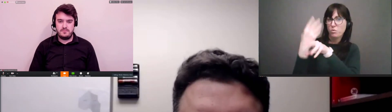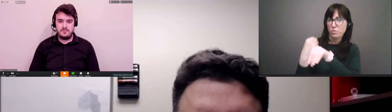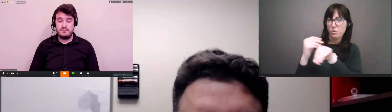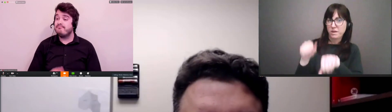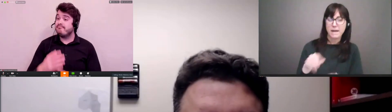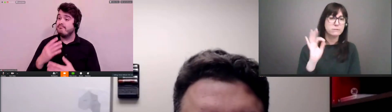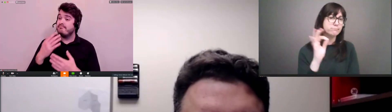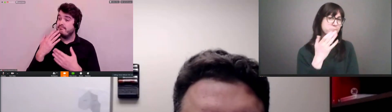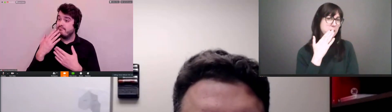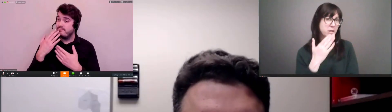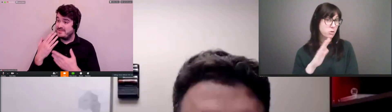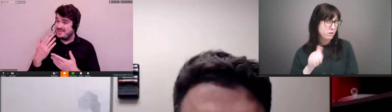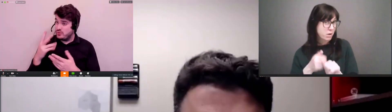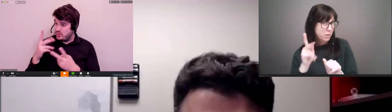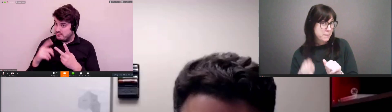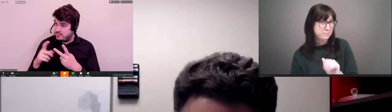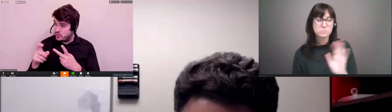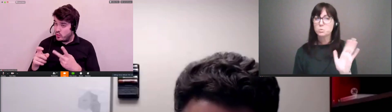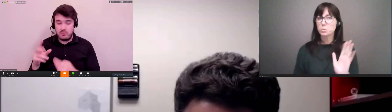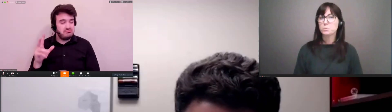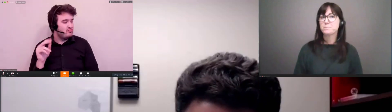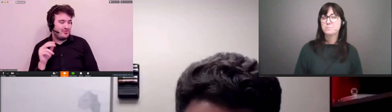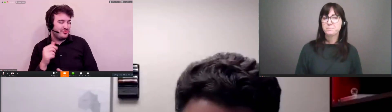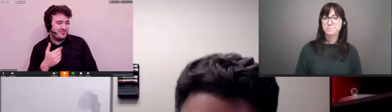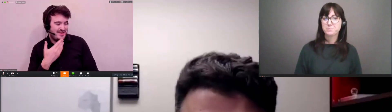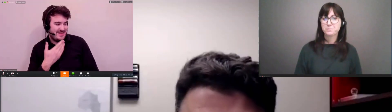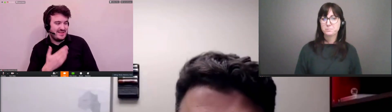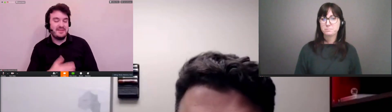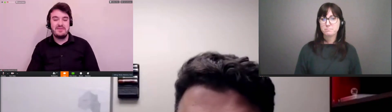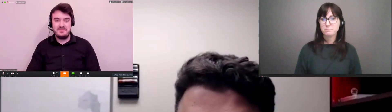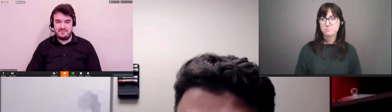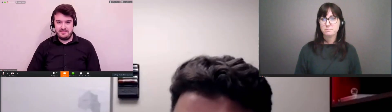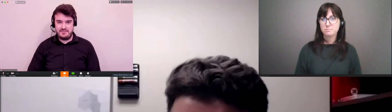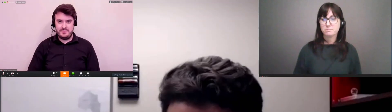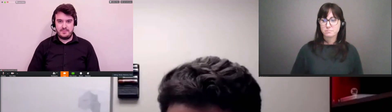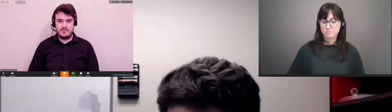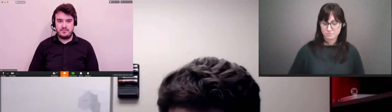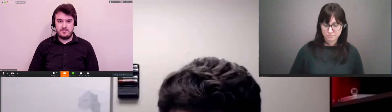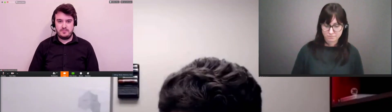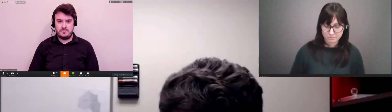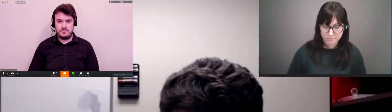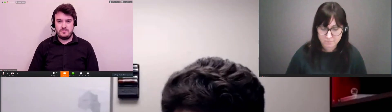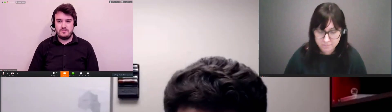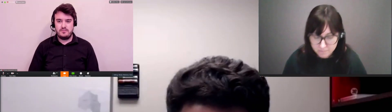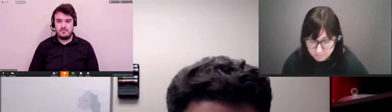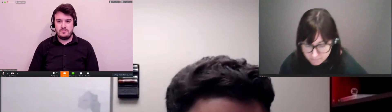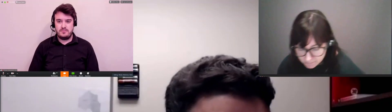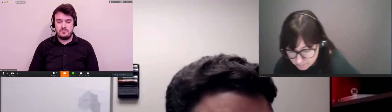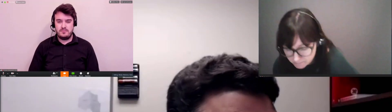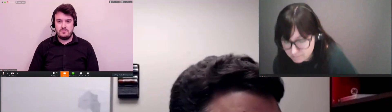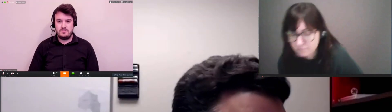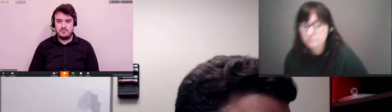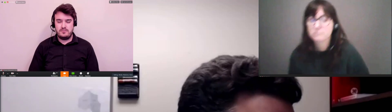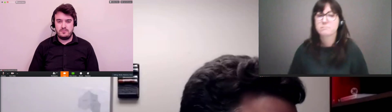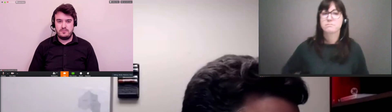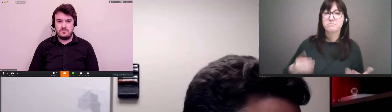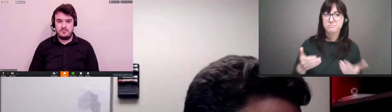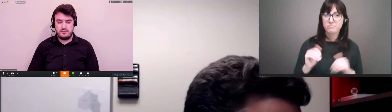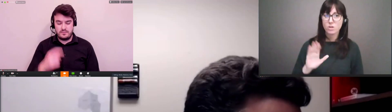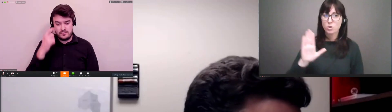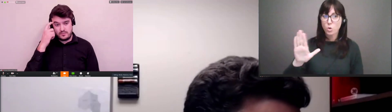un suivi? Non, ça va, merci. Merci. Your community voice is up next.